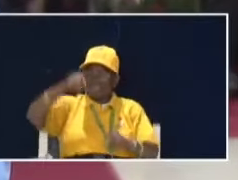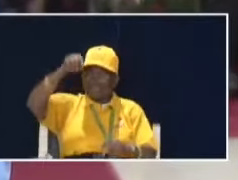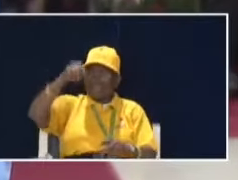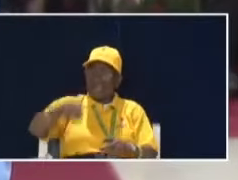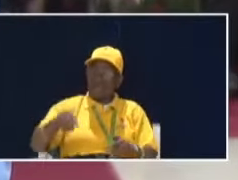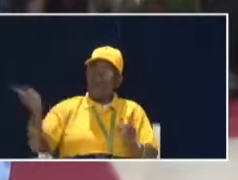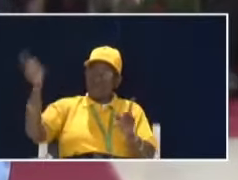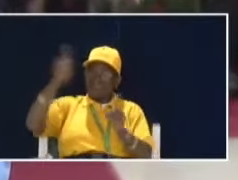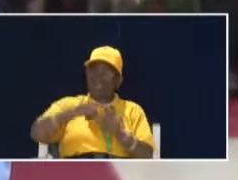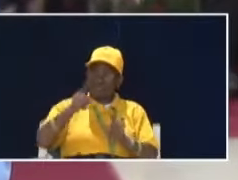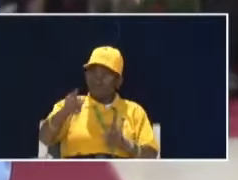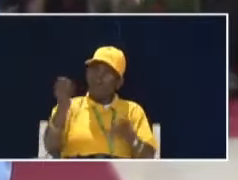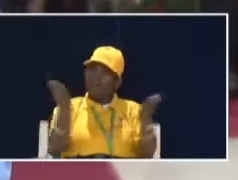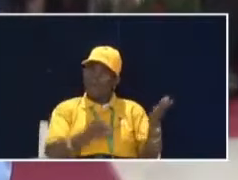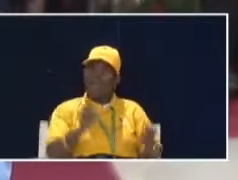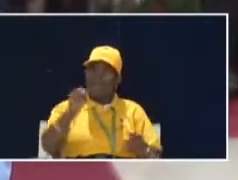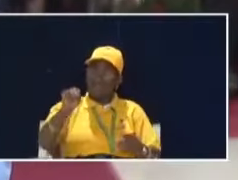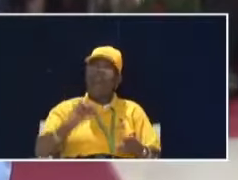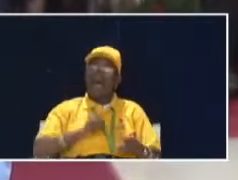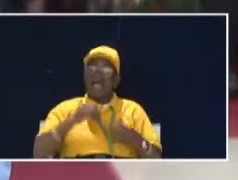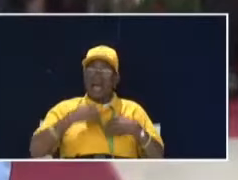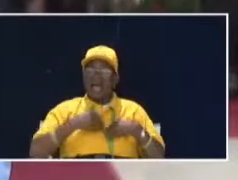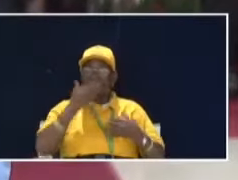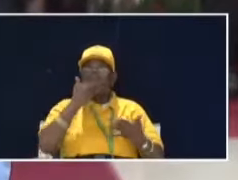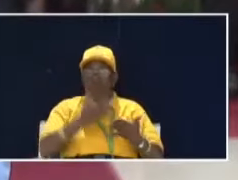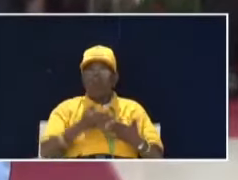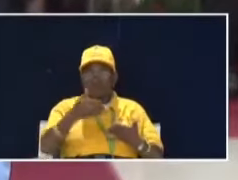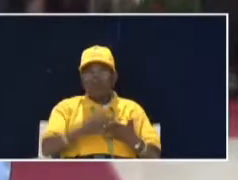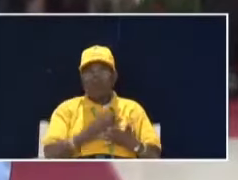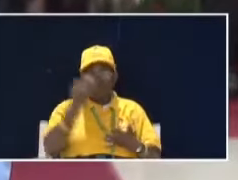I have good news for somebody here today.